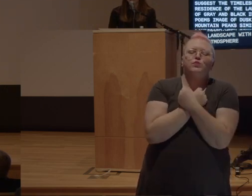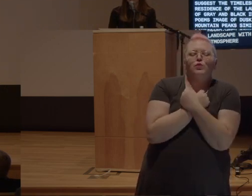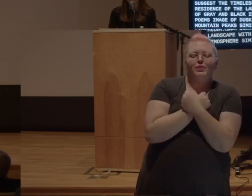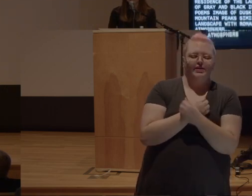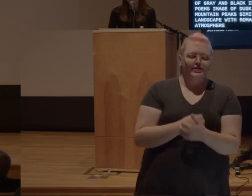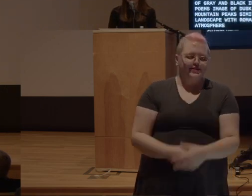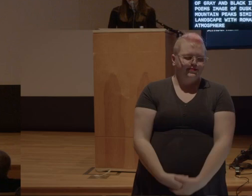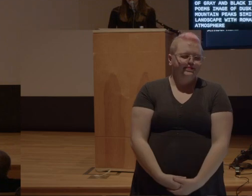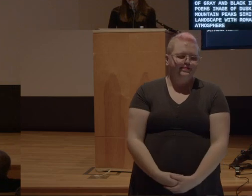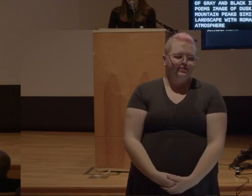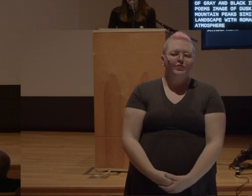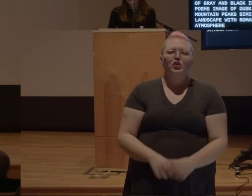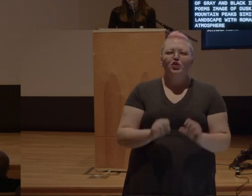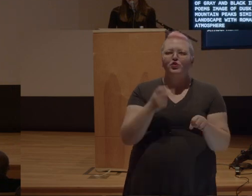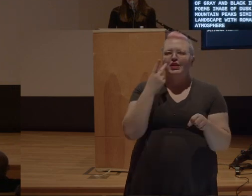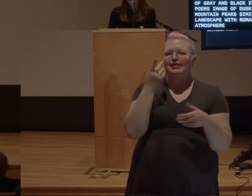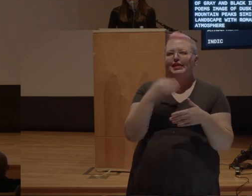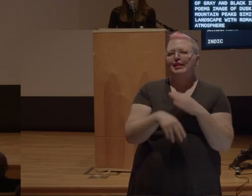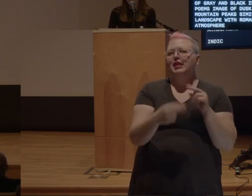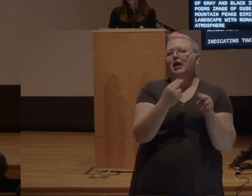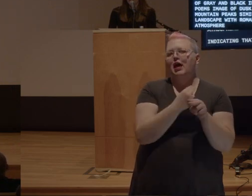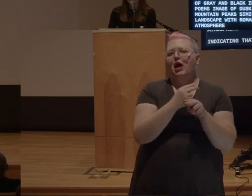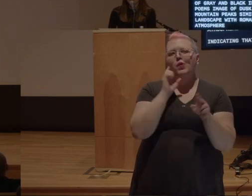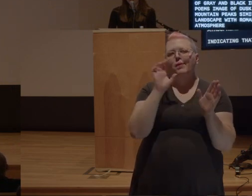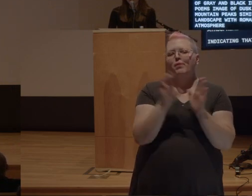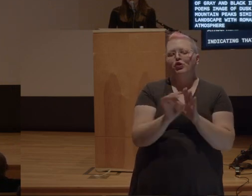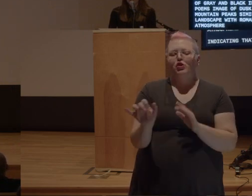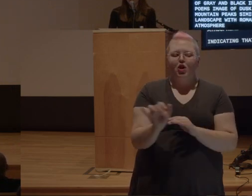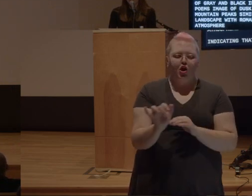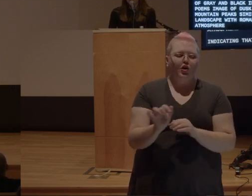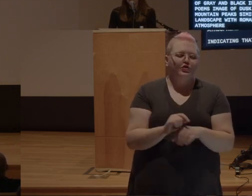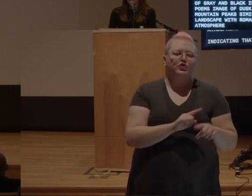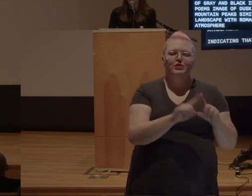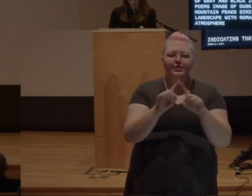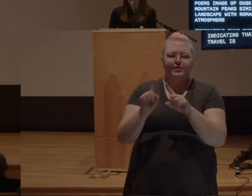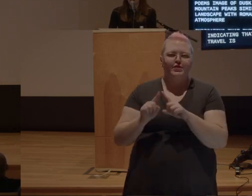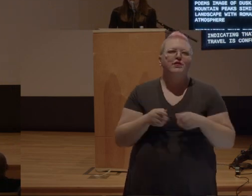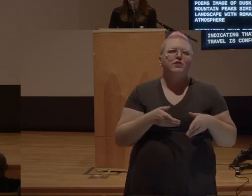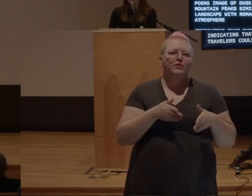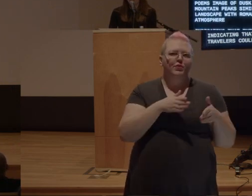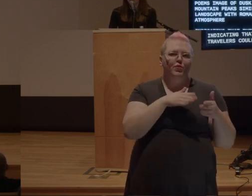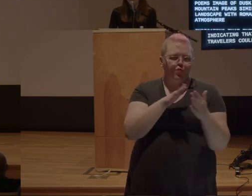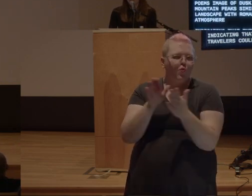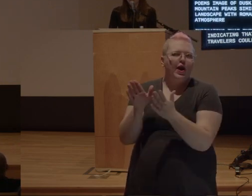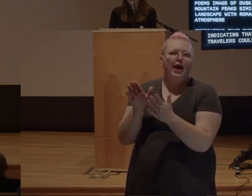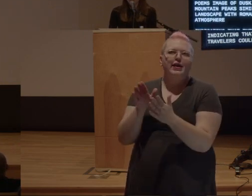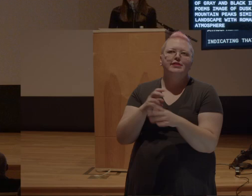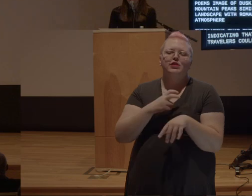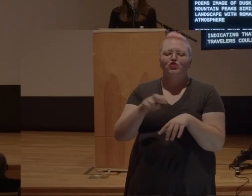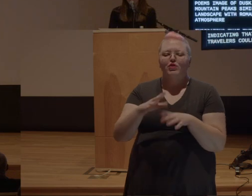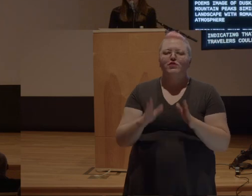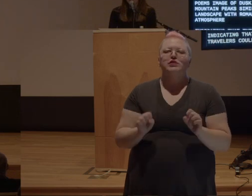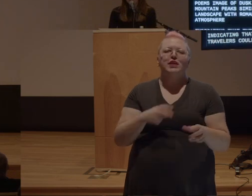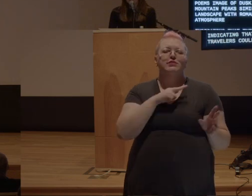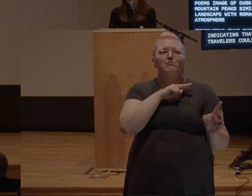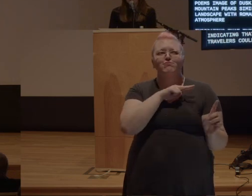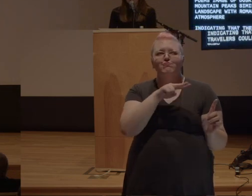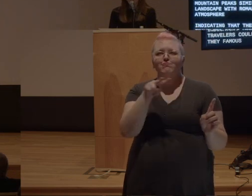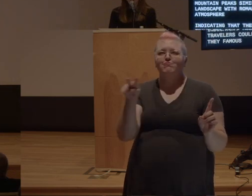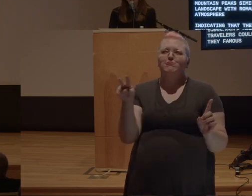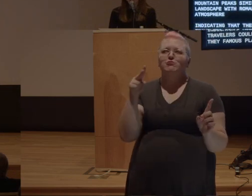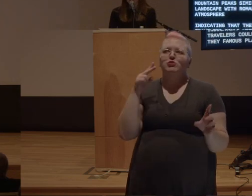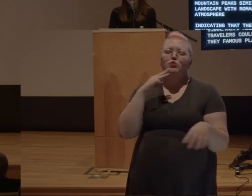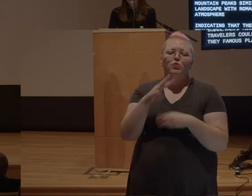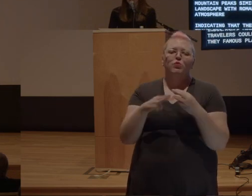prints too, indicating that there were various ways in which travelers could view the world around them. Although famous places were